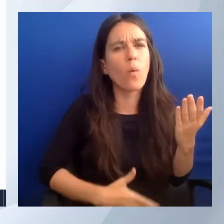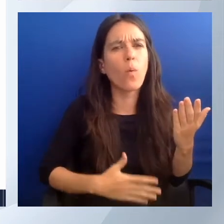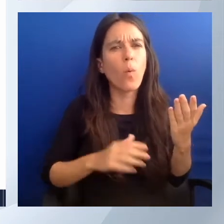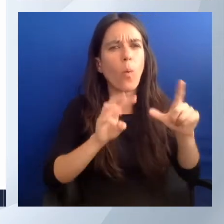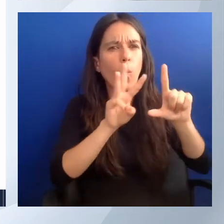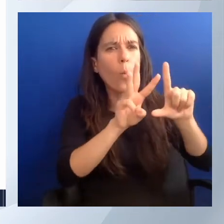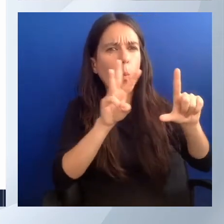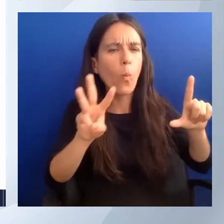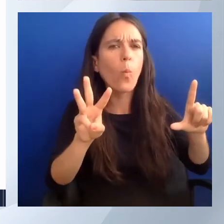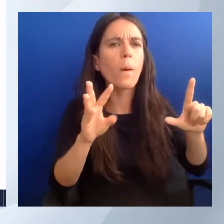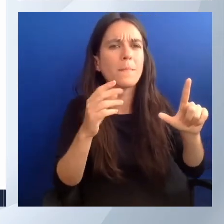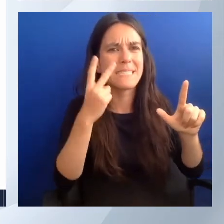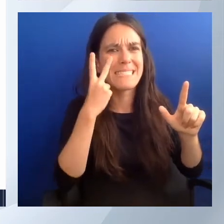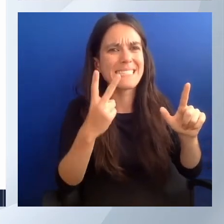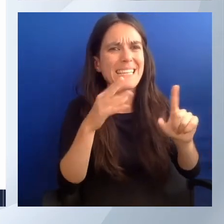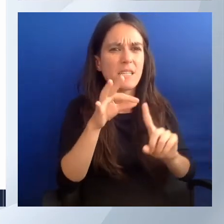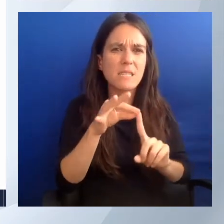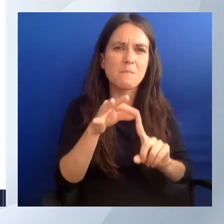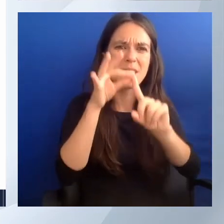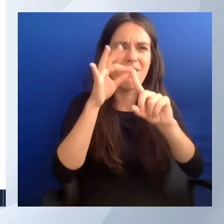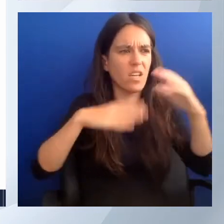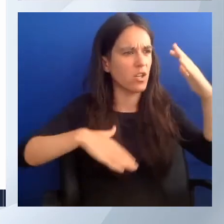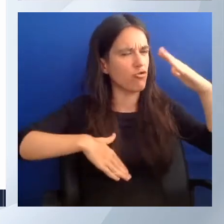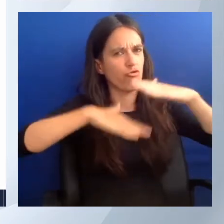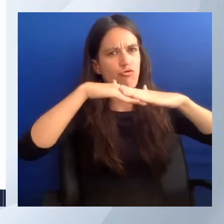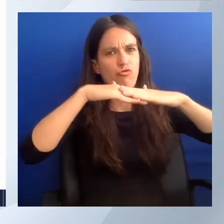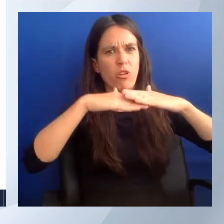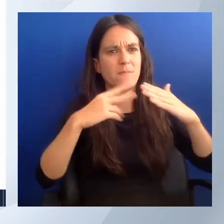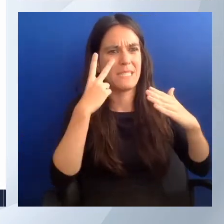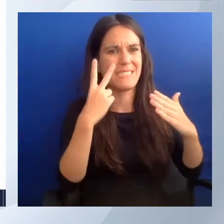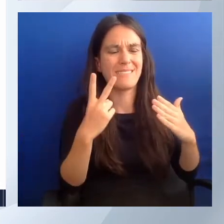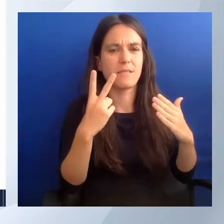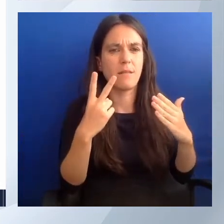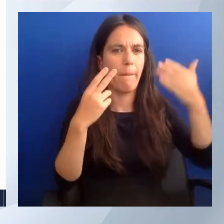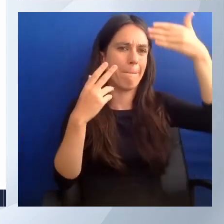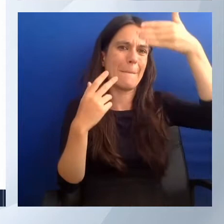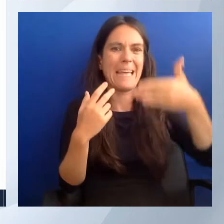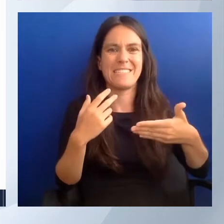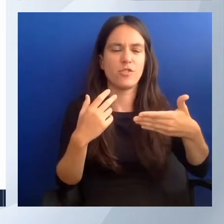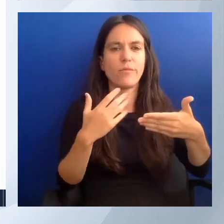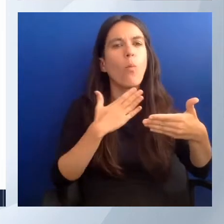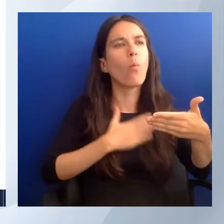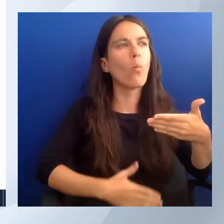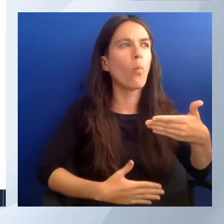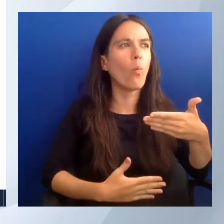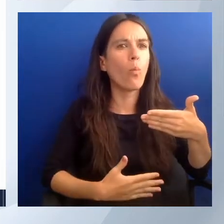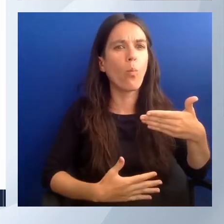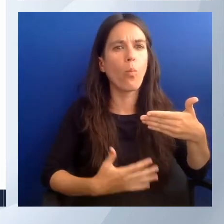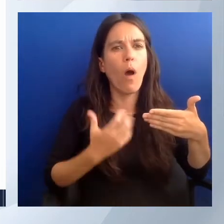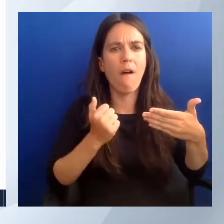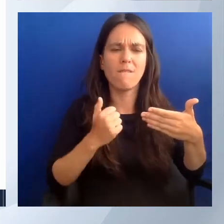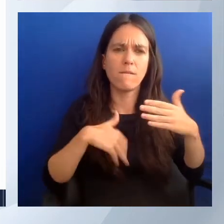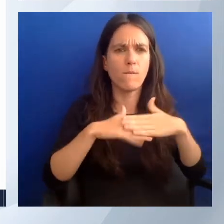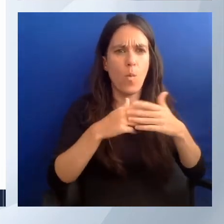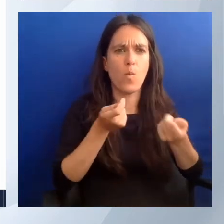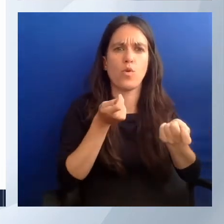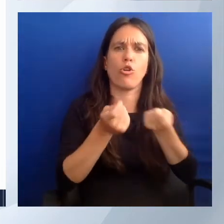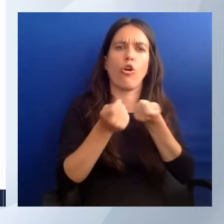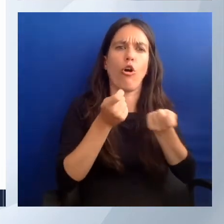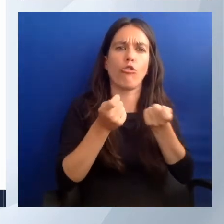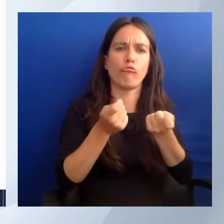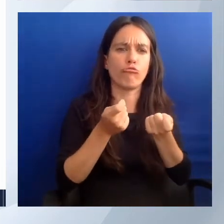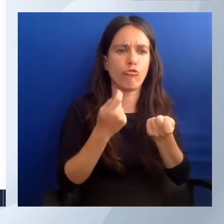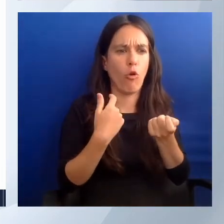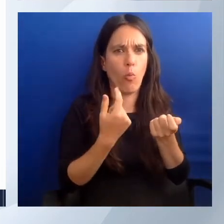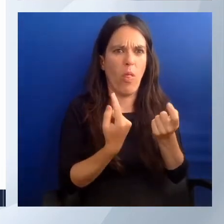hit a specific threshold on the Google page speed index. Let's say you want to have full control over the most of the things that you can come up